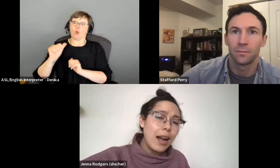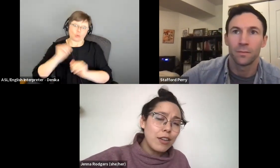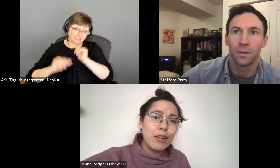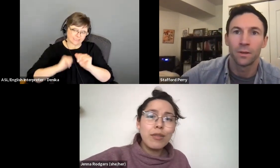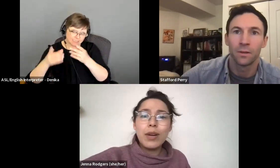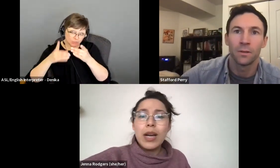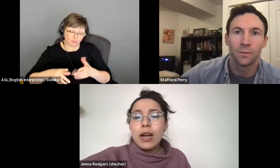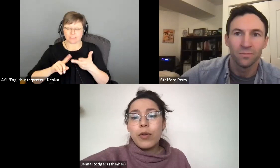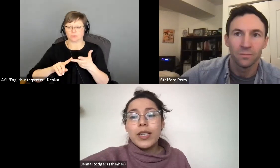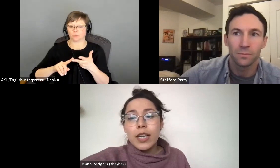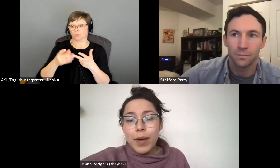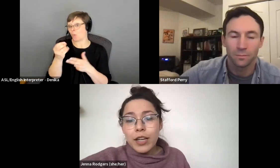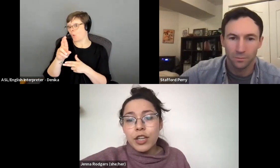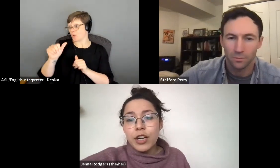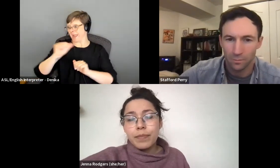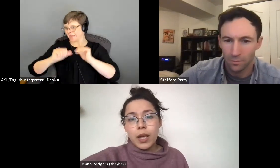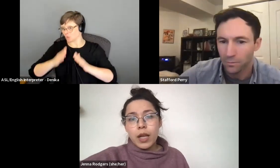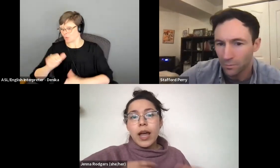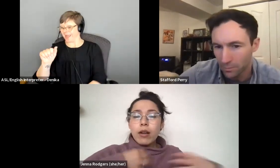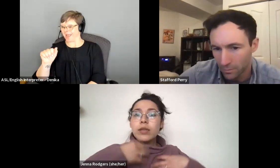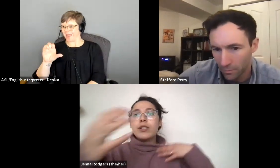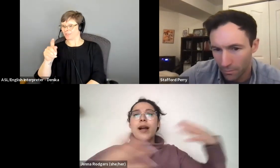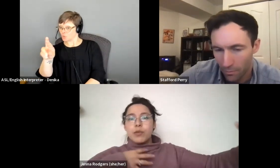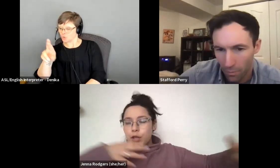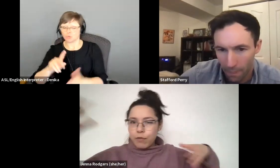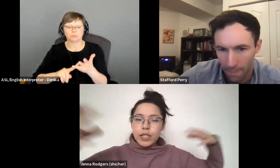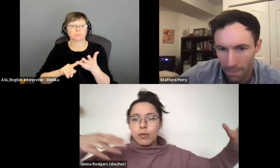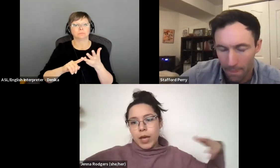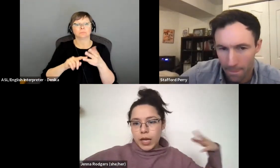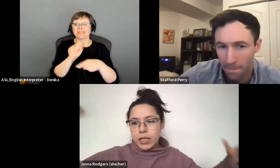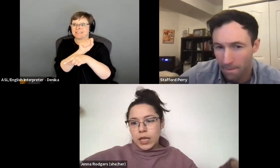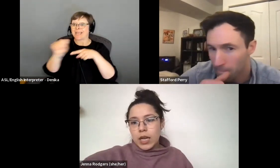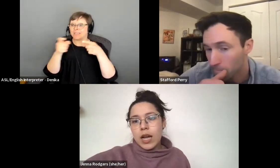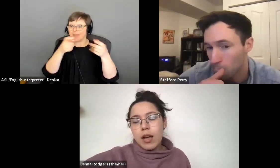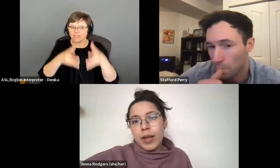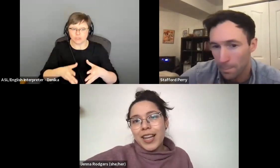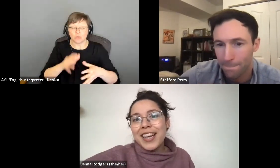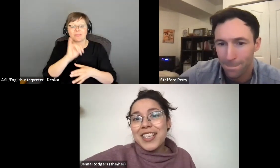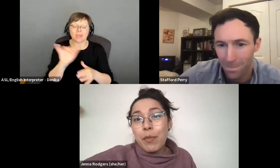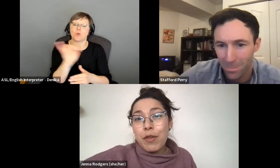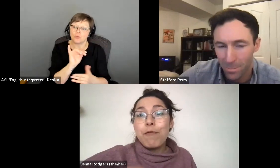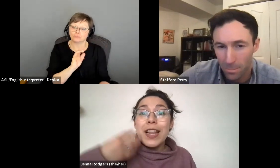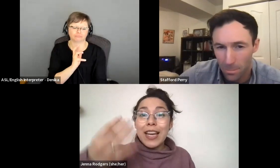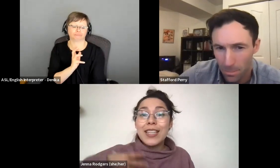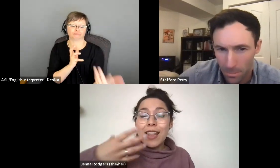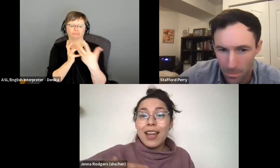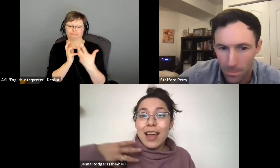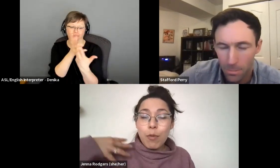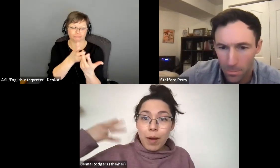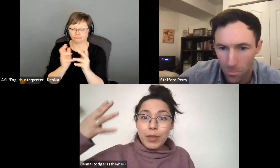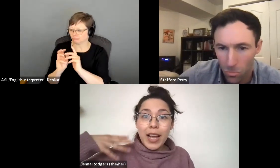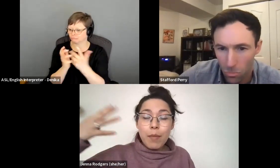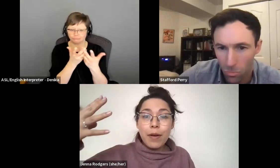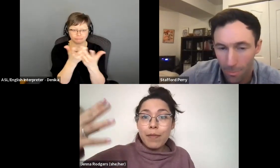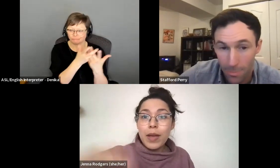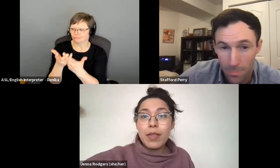an actor or a stage manager, that also interacts with our physical beings and connect to some of the feelings, I think, that